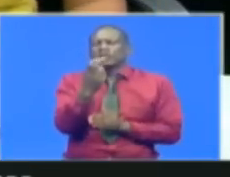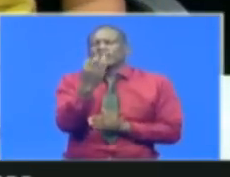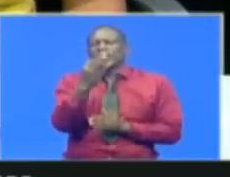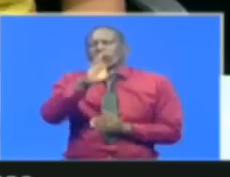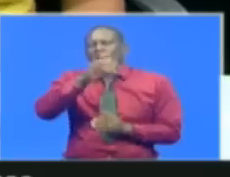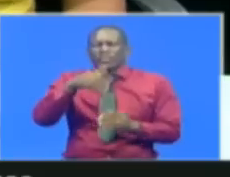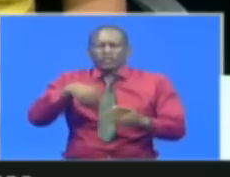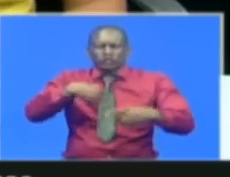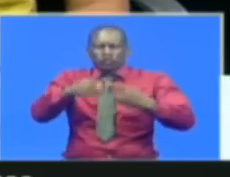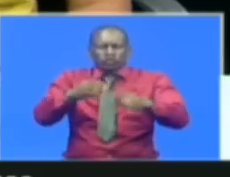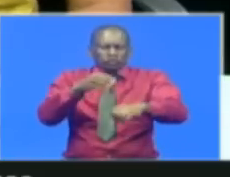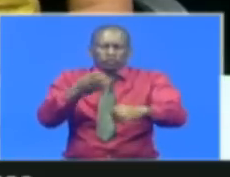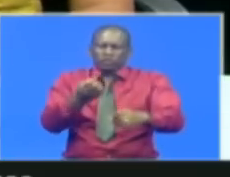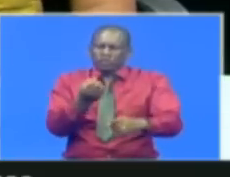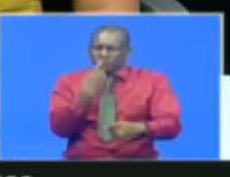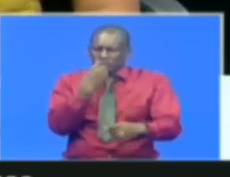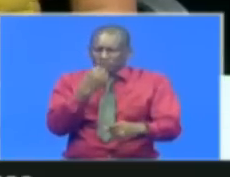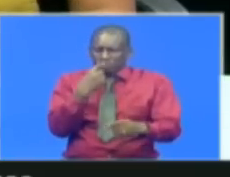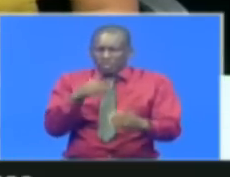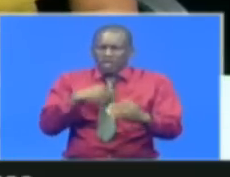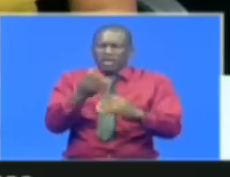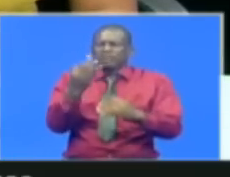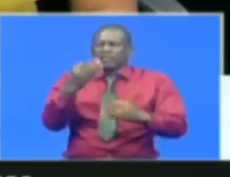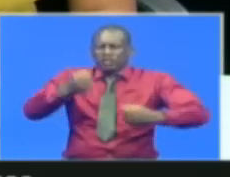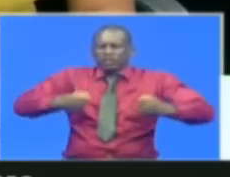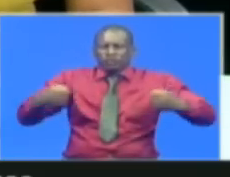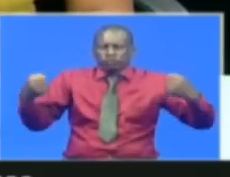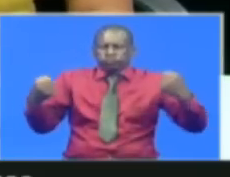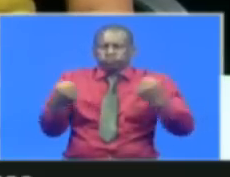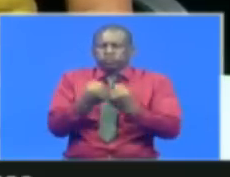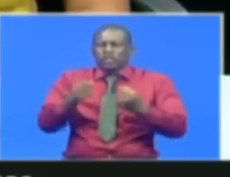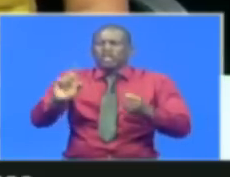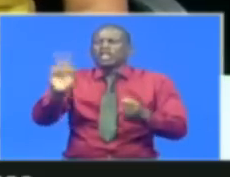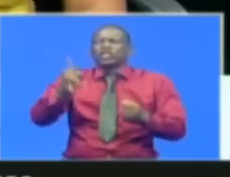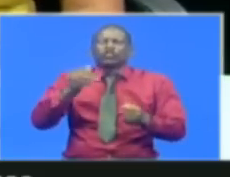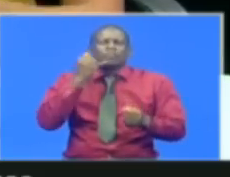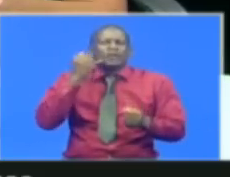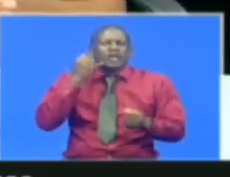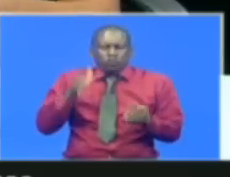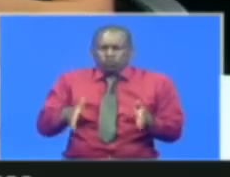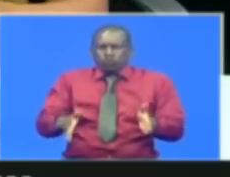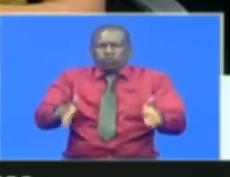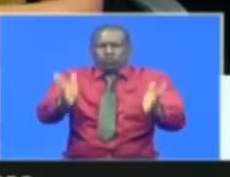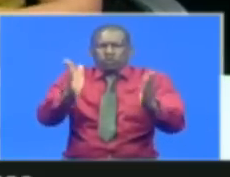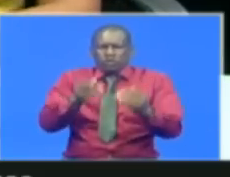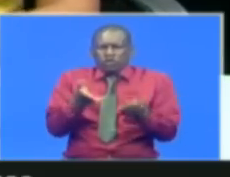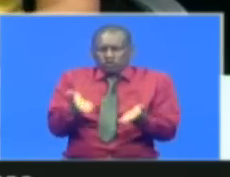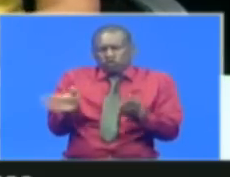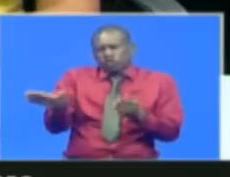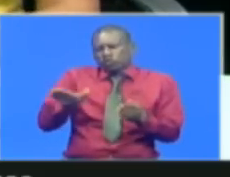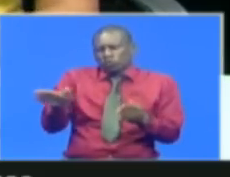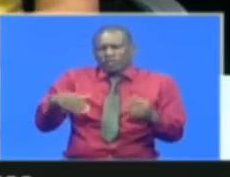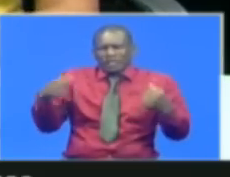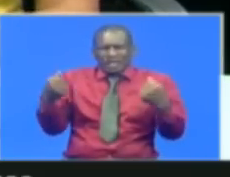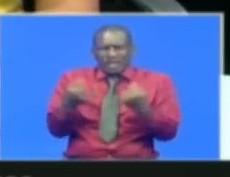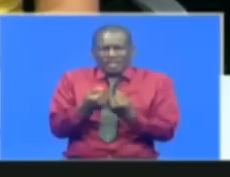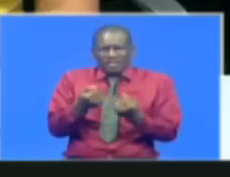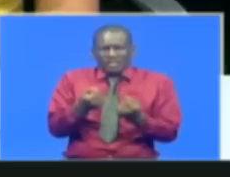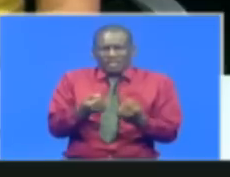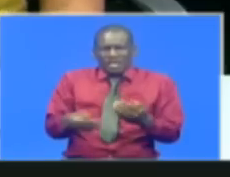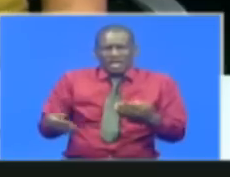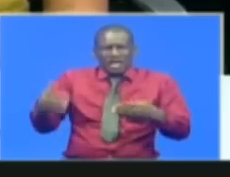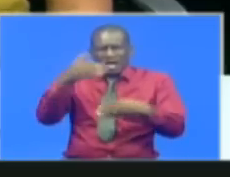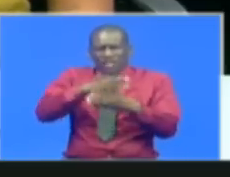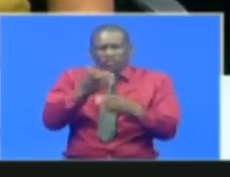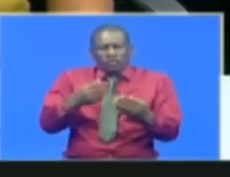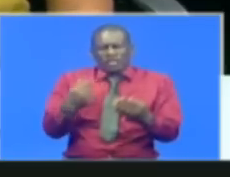injuries in hospital after three vehicles collided along the Nairobi-Nakuru highway. This morning's accident adds to the dispiriting